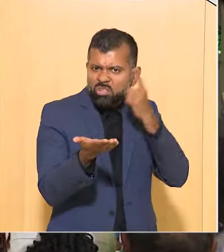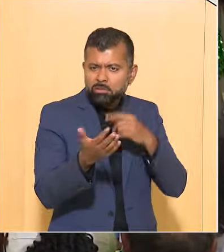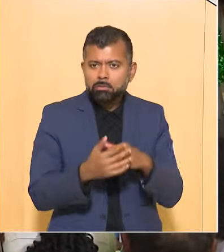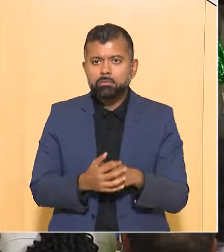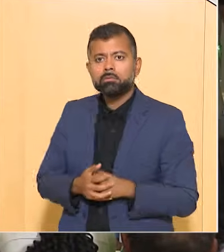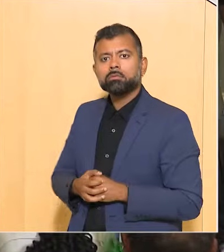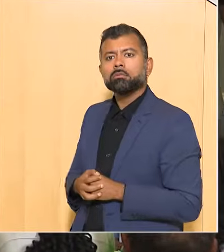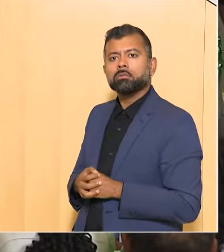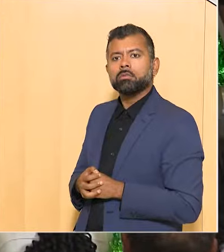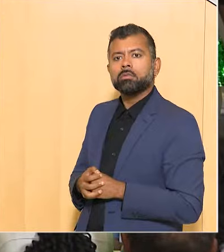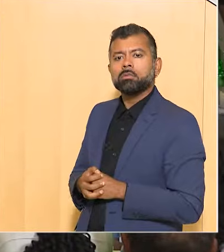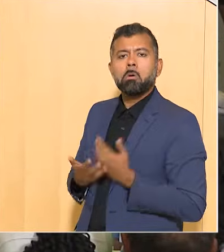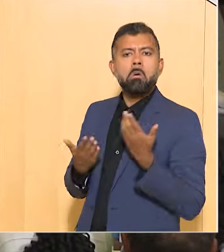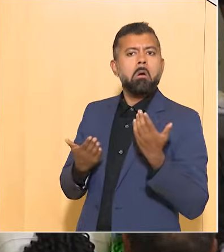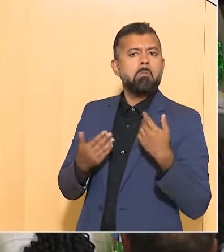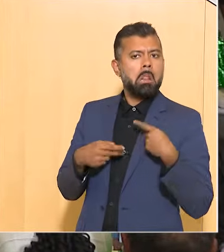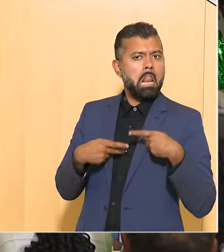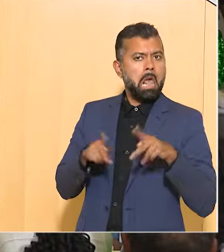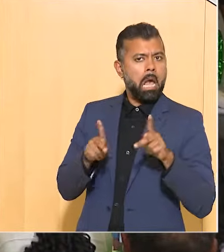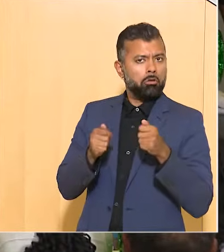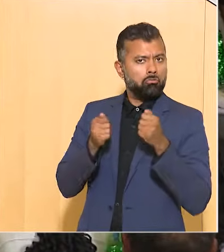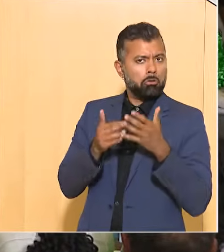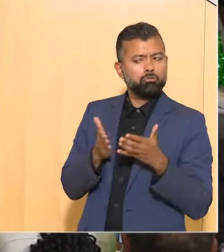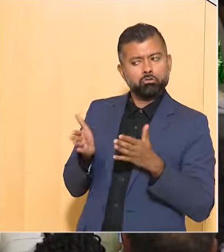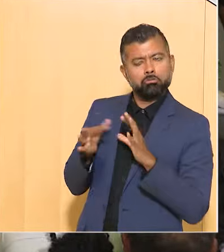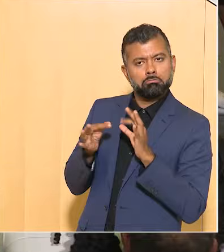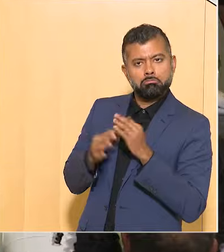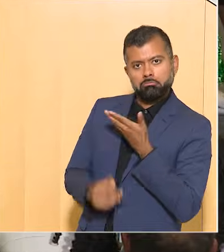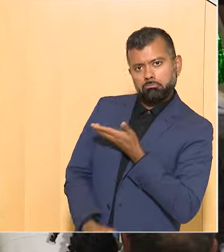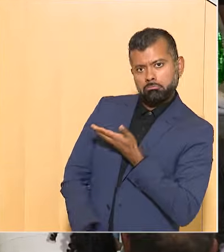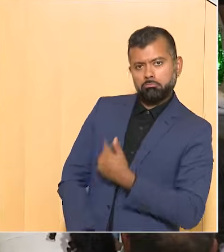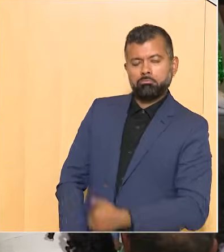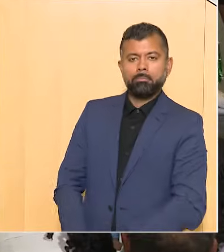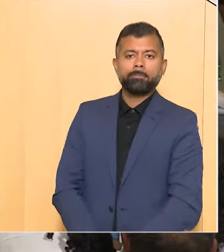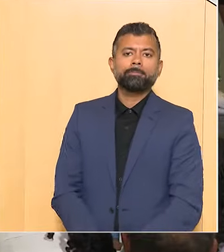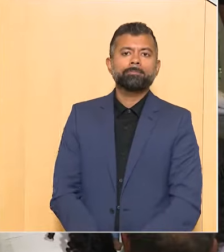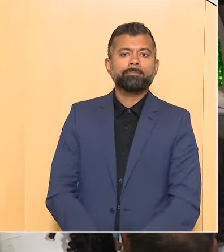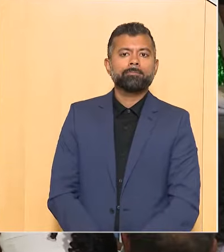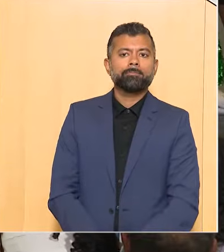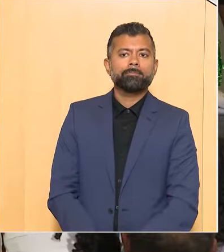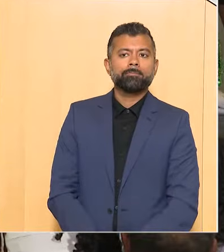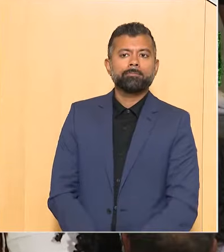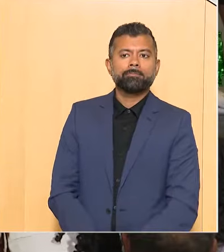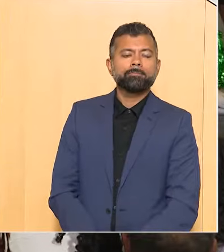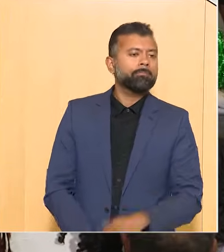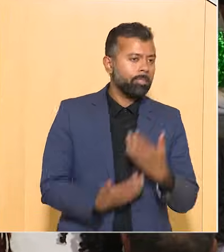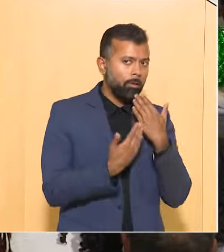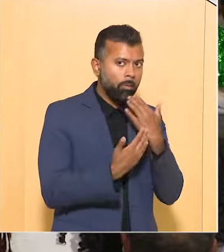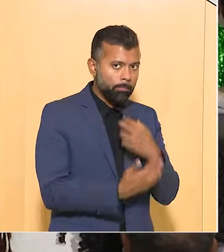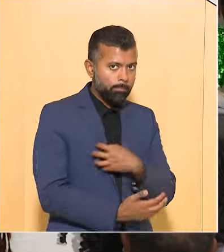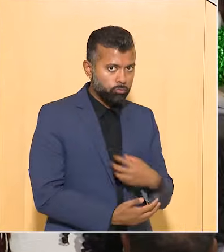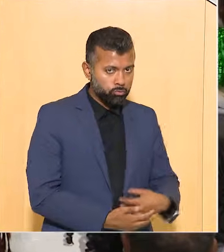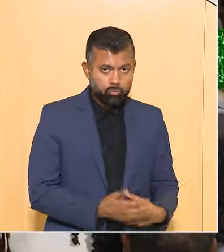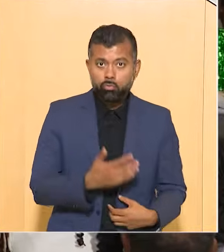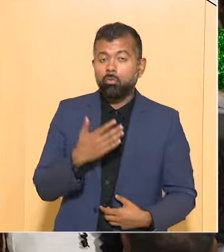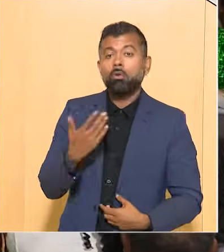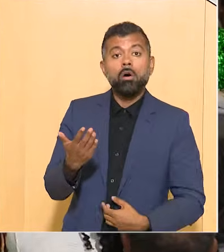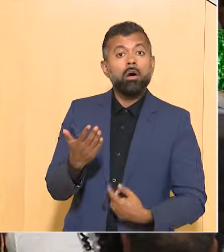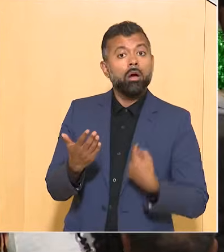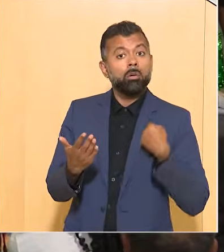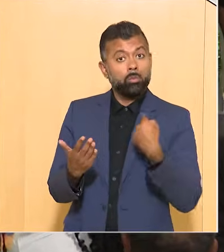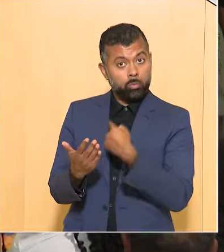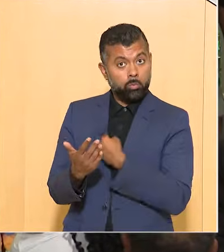Thank you, Mayor Bowser. So we've been coordinating directly with the Department of Labor on supporting the youth that are transitioning out of Job